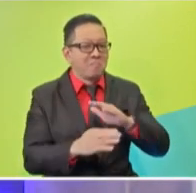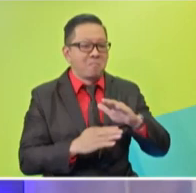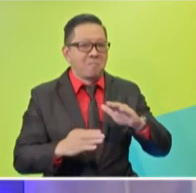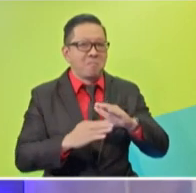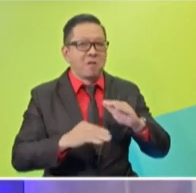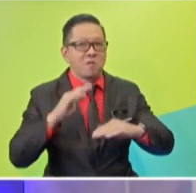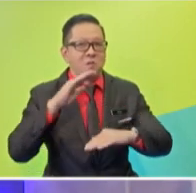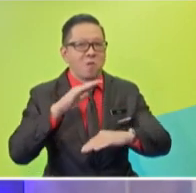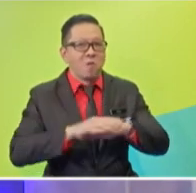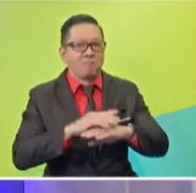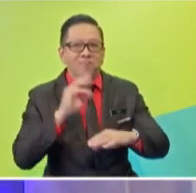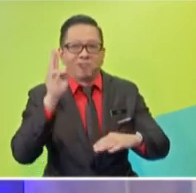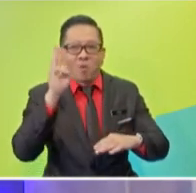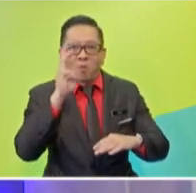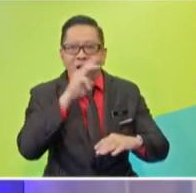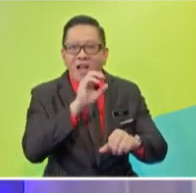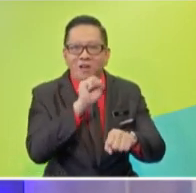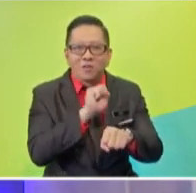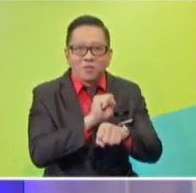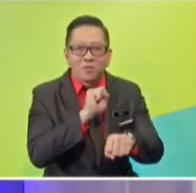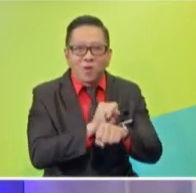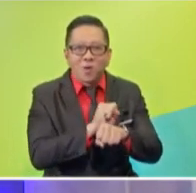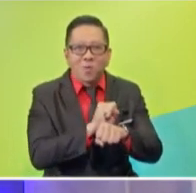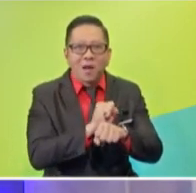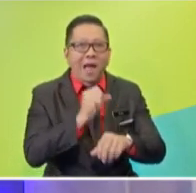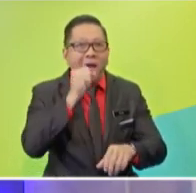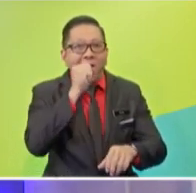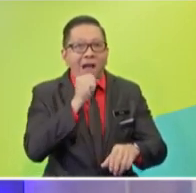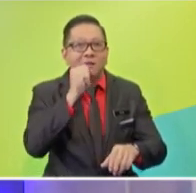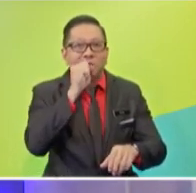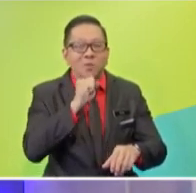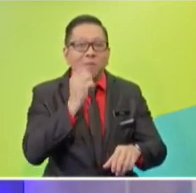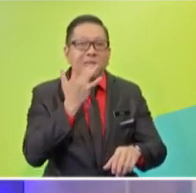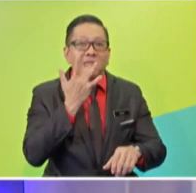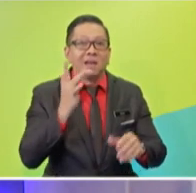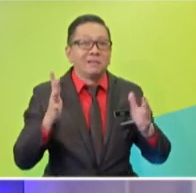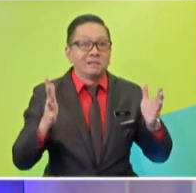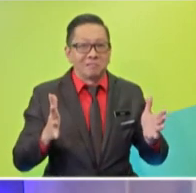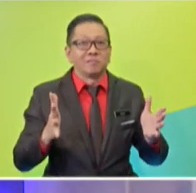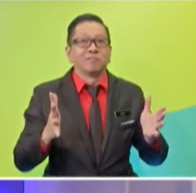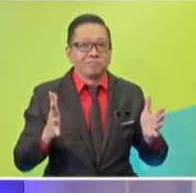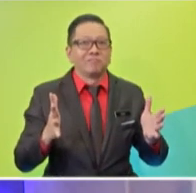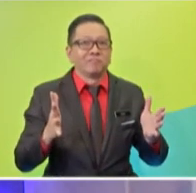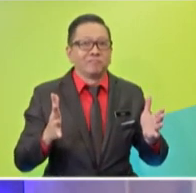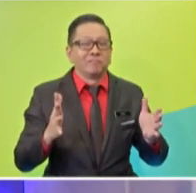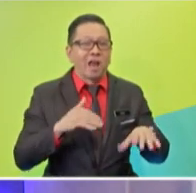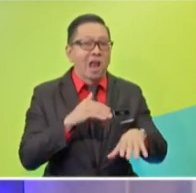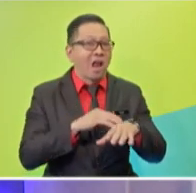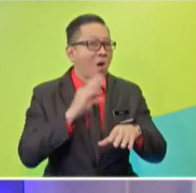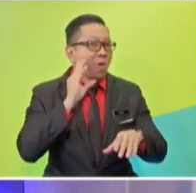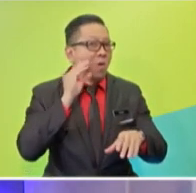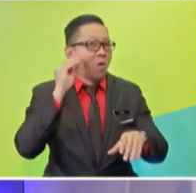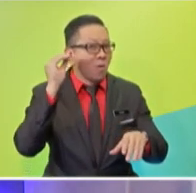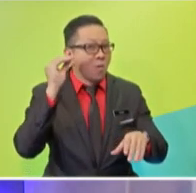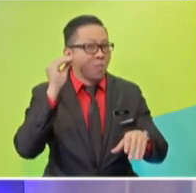the unusual jobs, which is the ice cream taster. Mm-hmm. So our students at home and also in the Google Meet